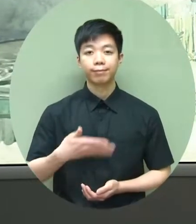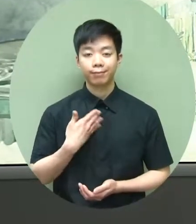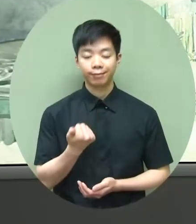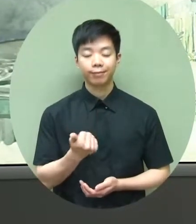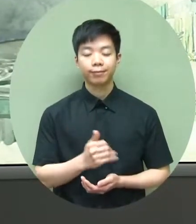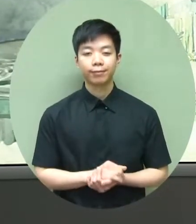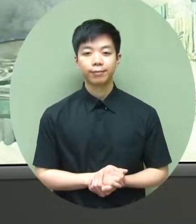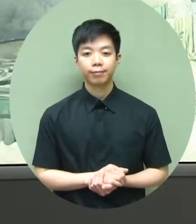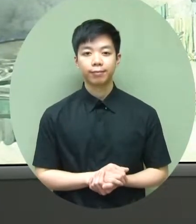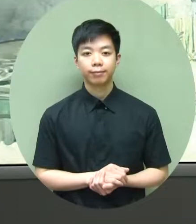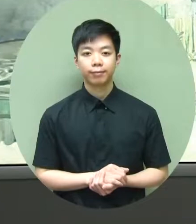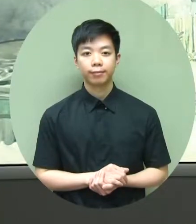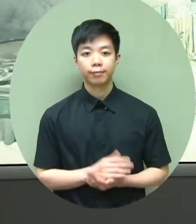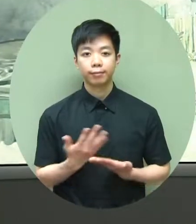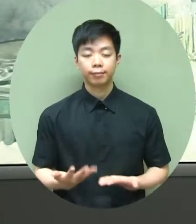Good afternoon.